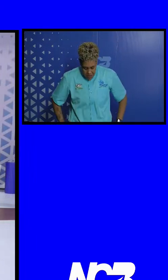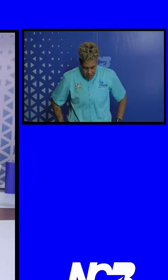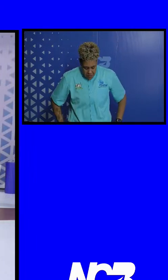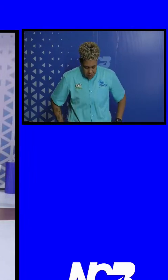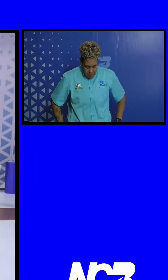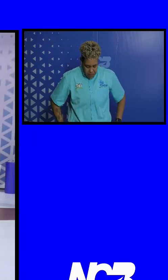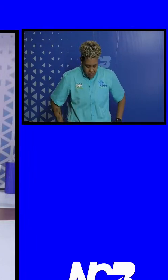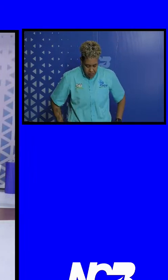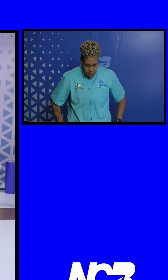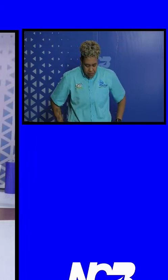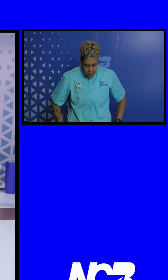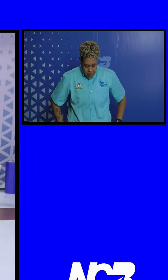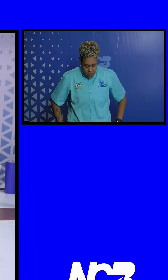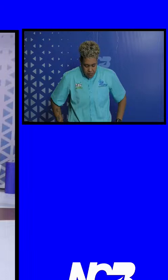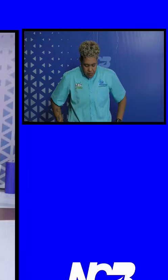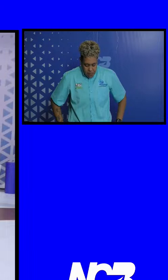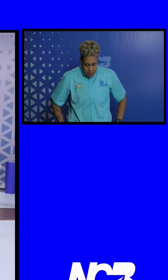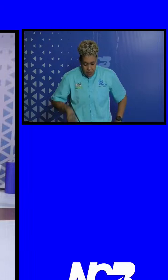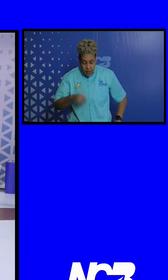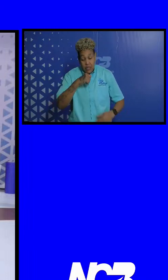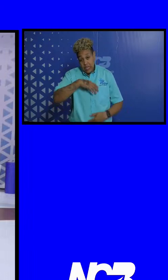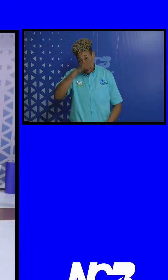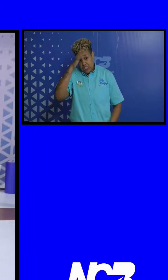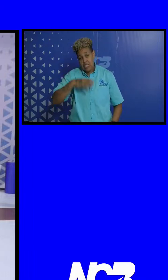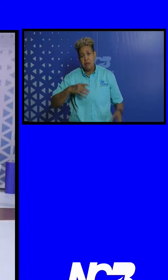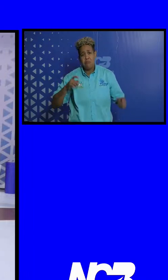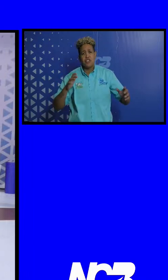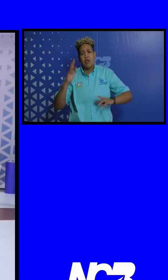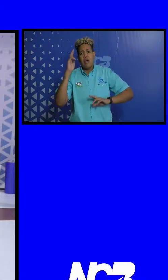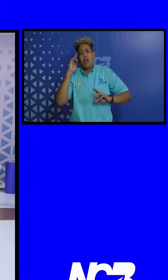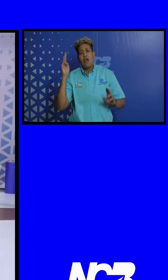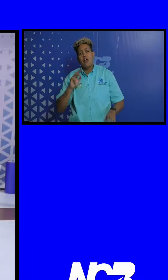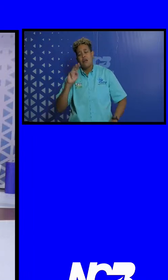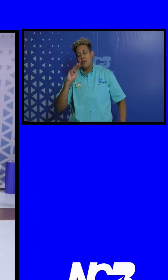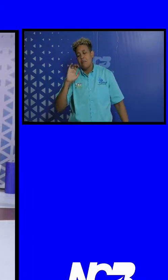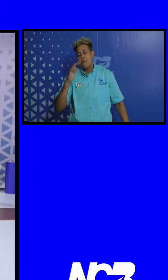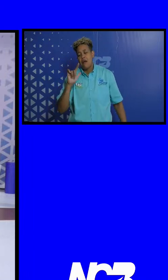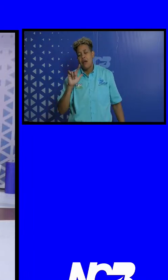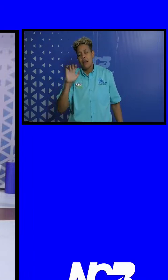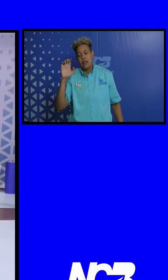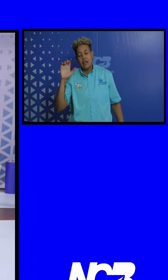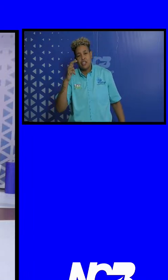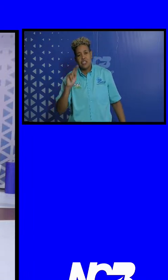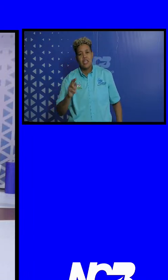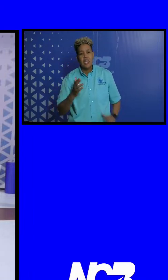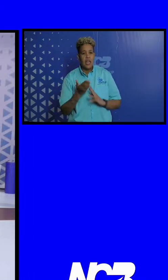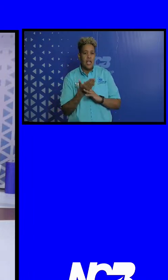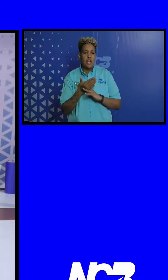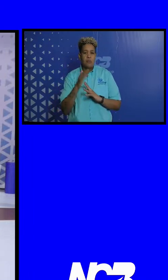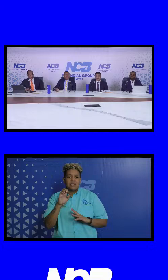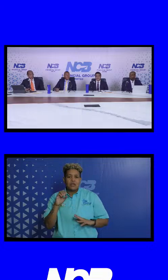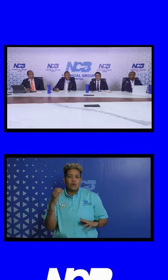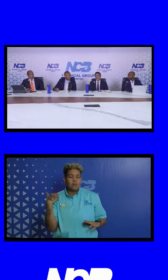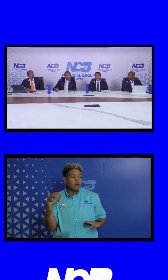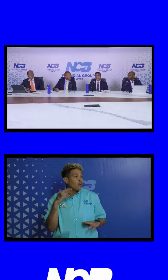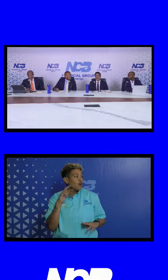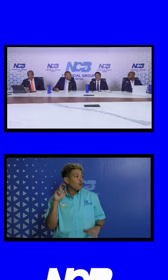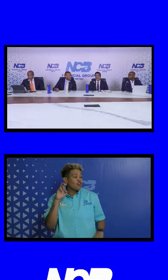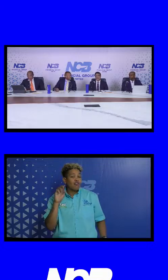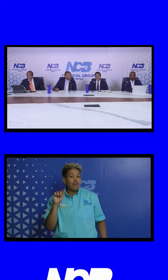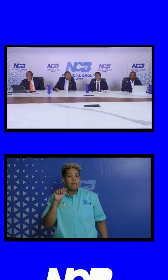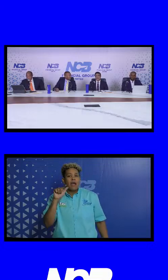Ladies and gentlemen, Chairman, Honorable Michael Leachin, Interim CEO, Robert